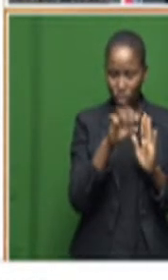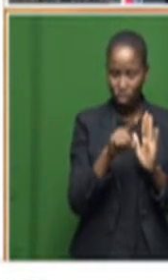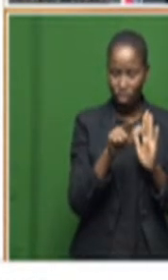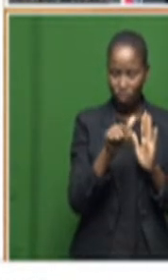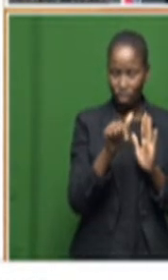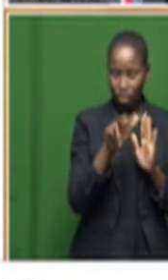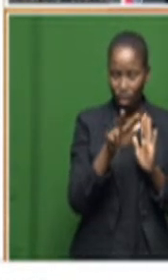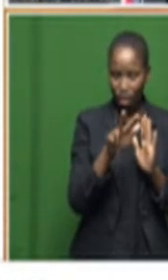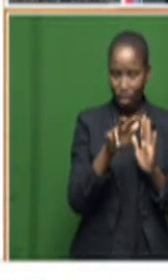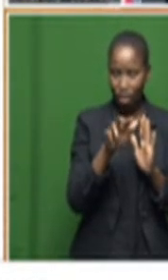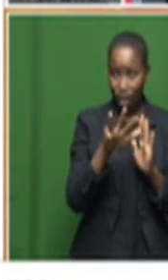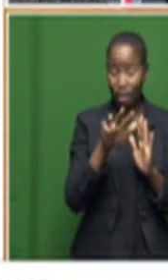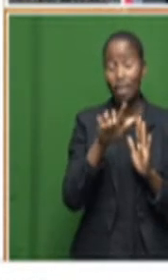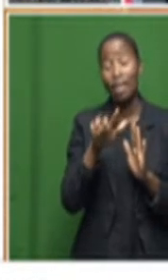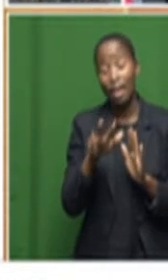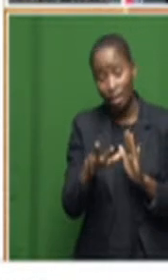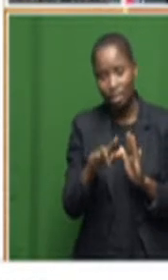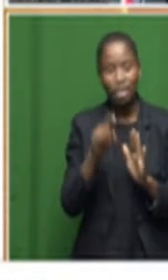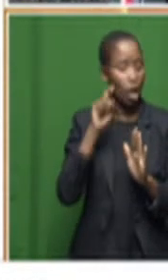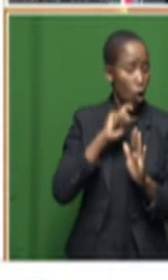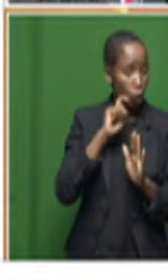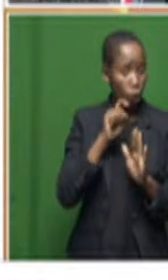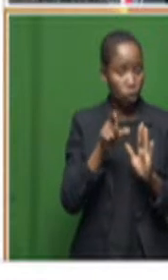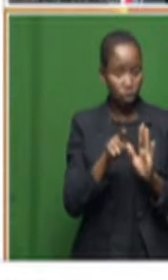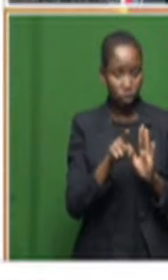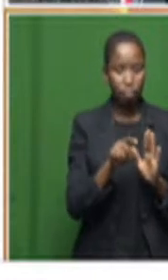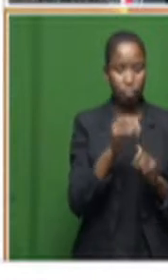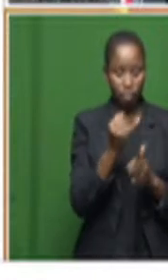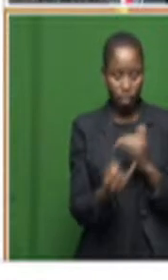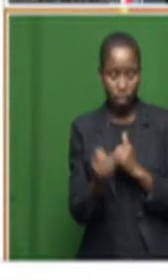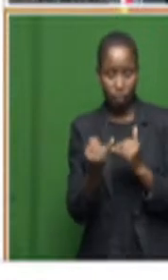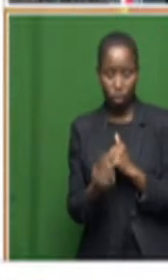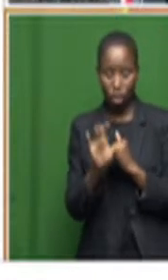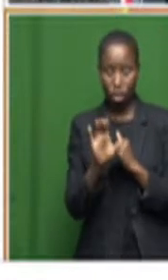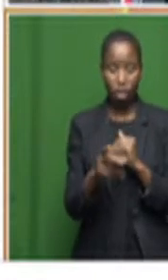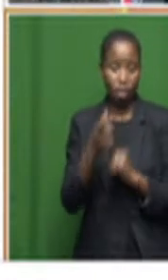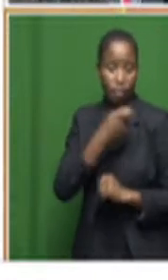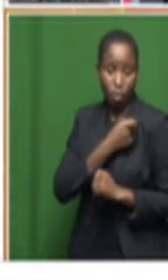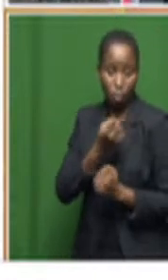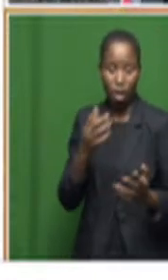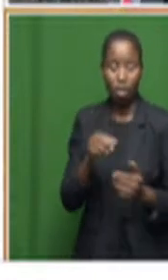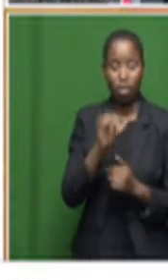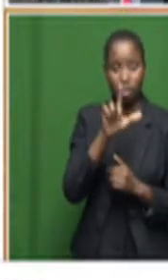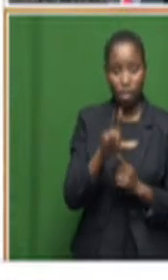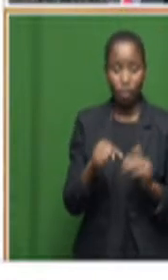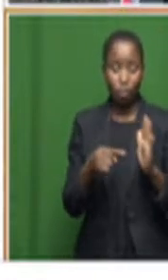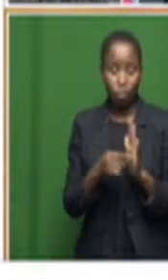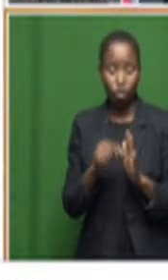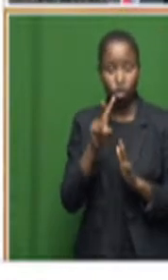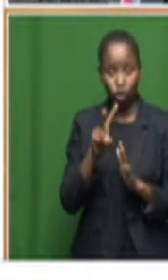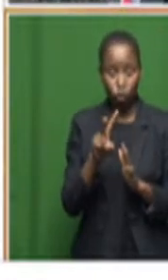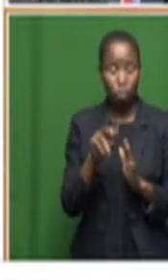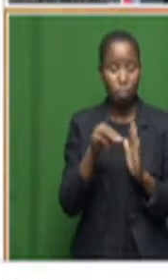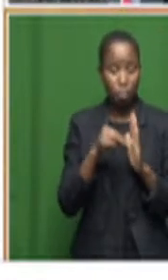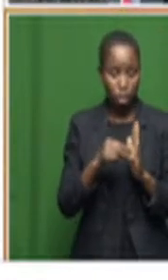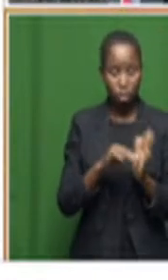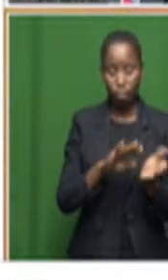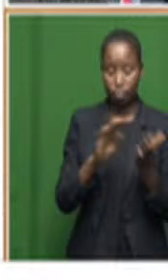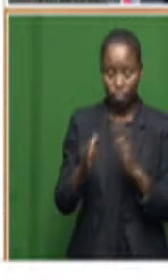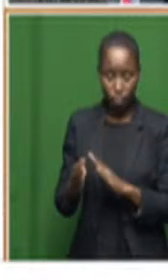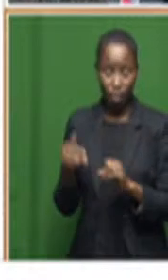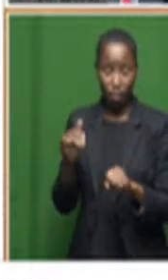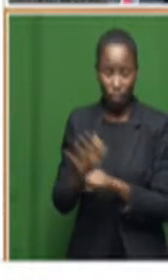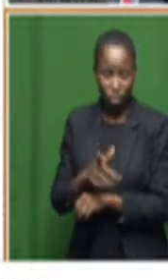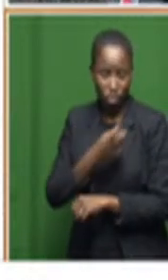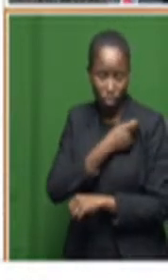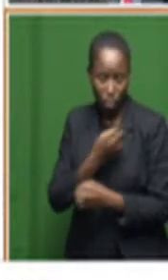40 million people. The individuals vaccinated is now sitting on 7.2 million, the fully vaccinated just